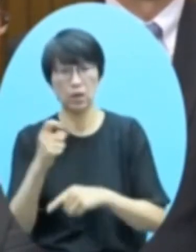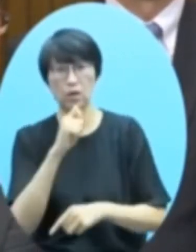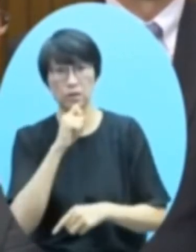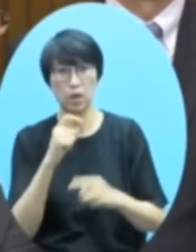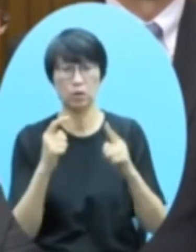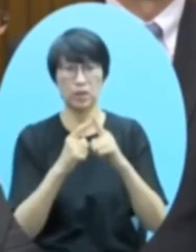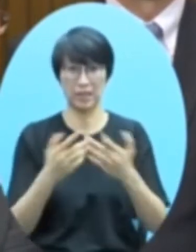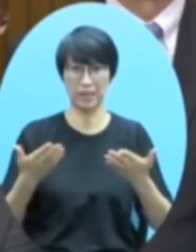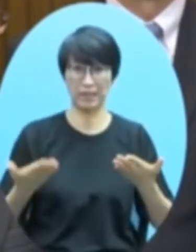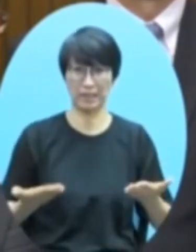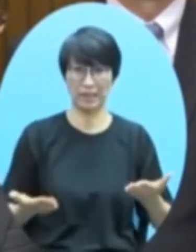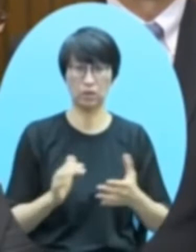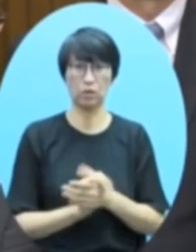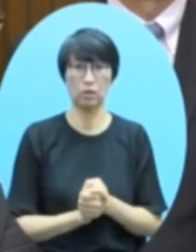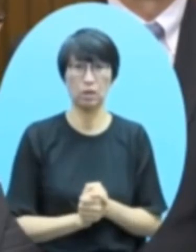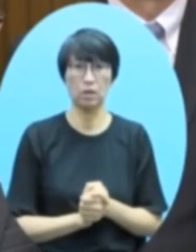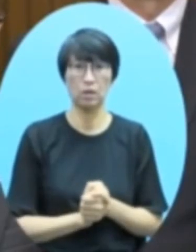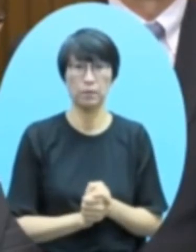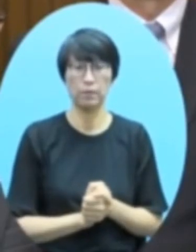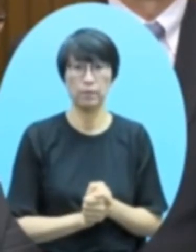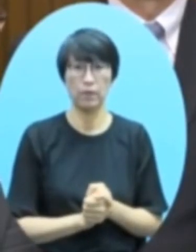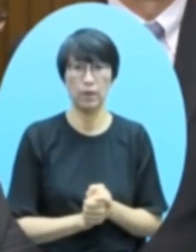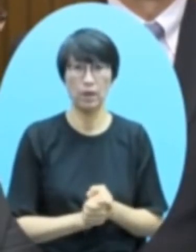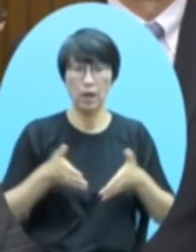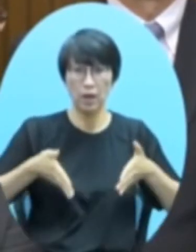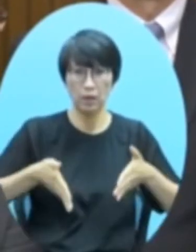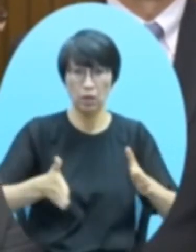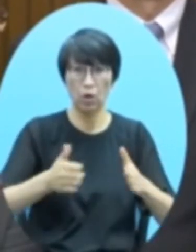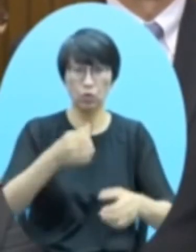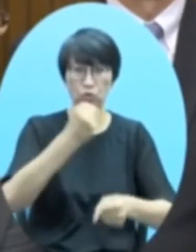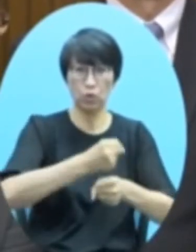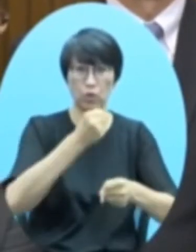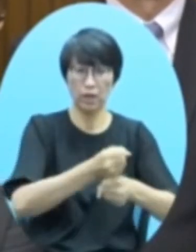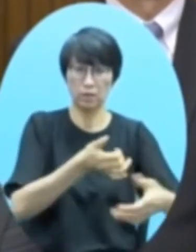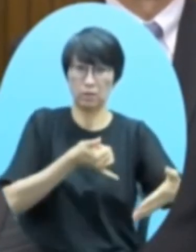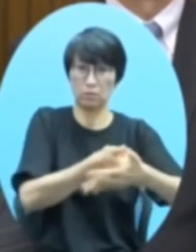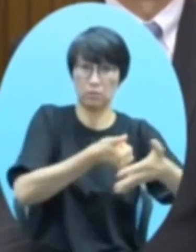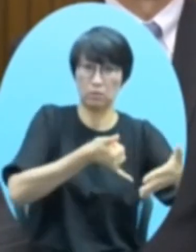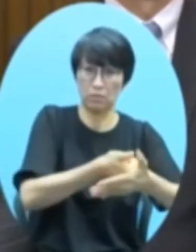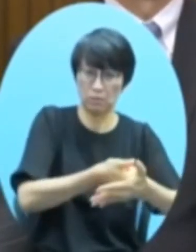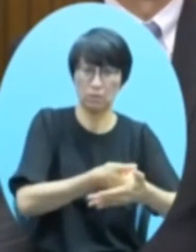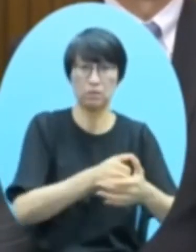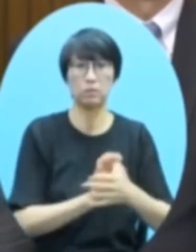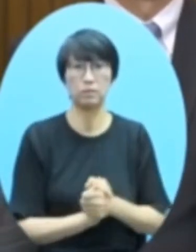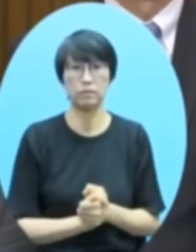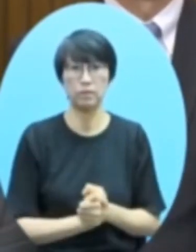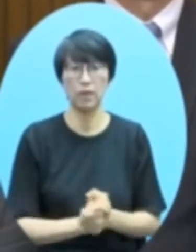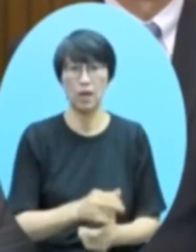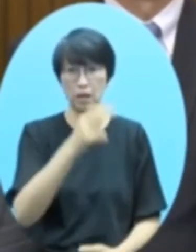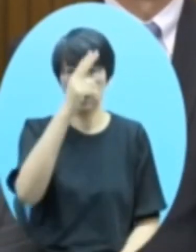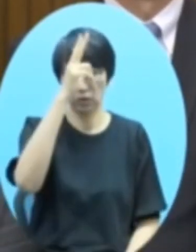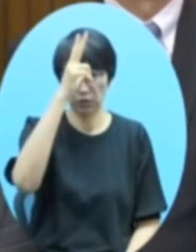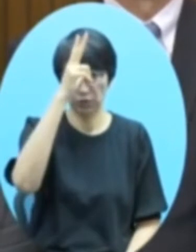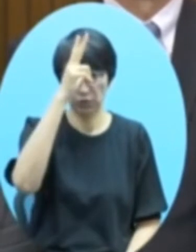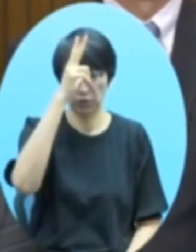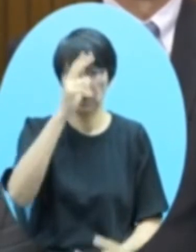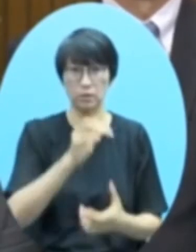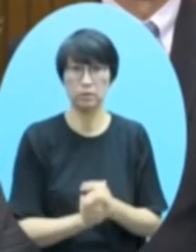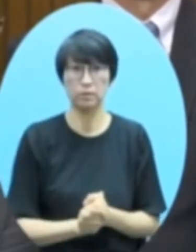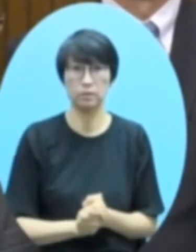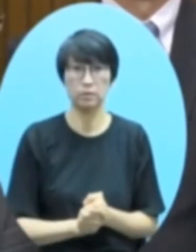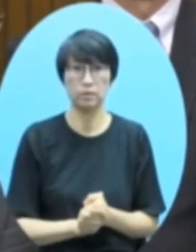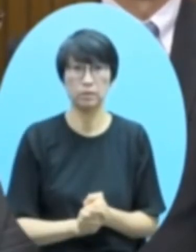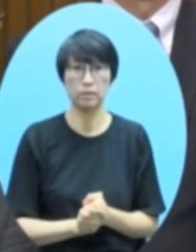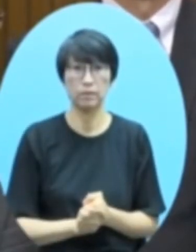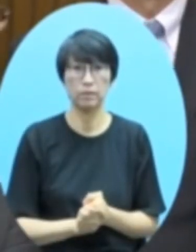are right now being blocked on the way to work. The government,will be